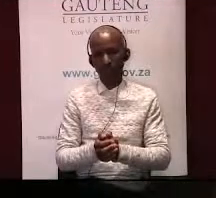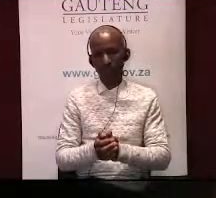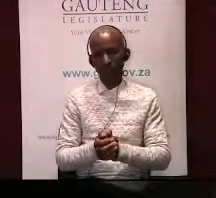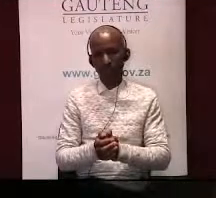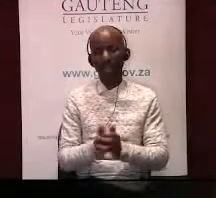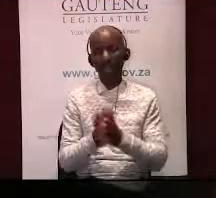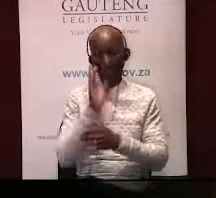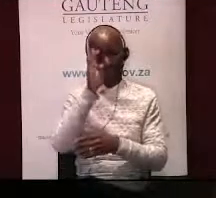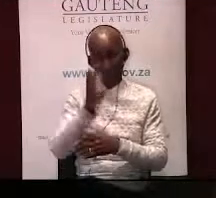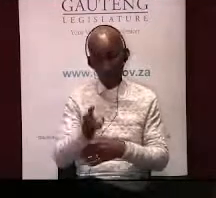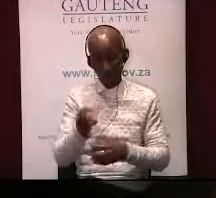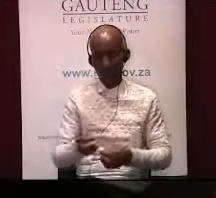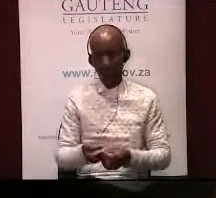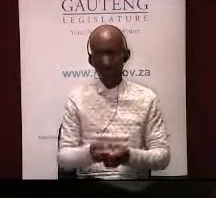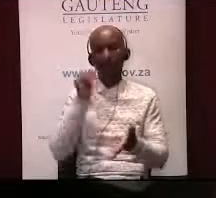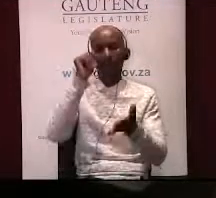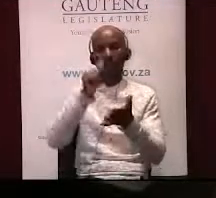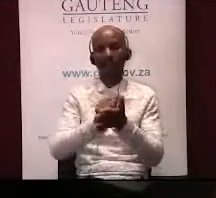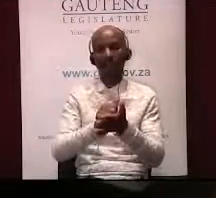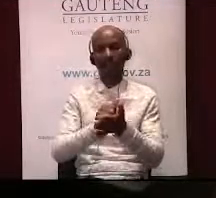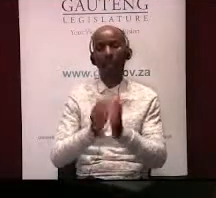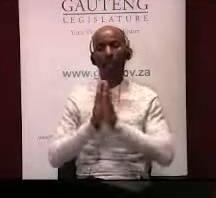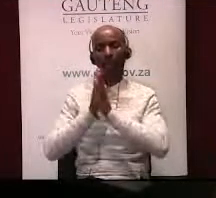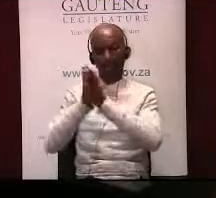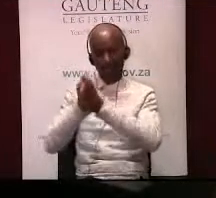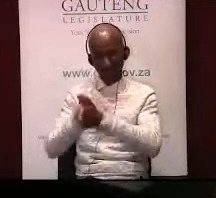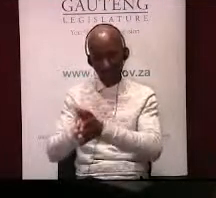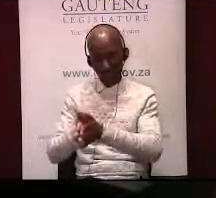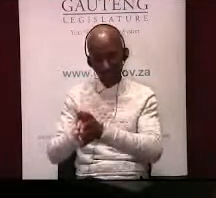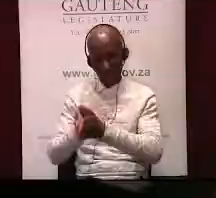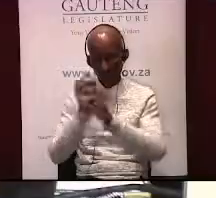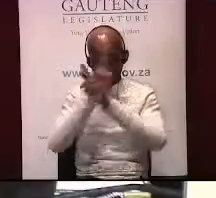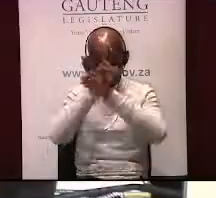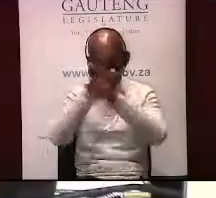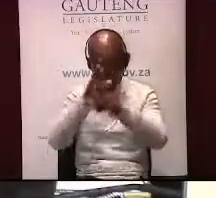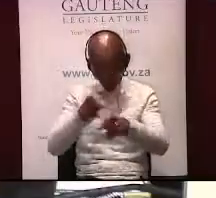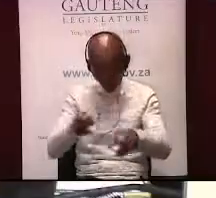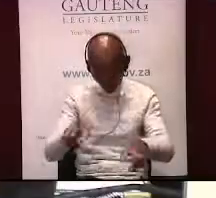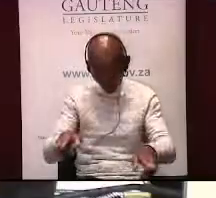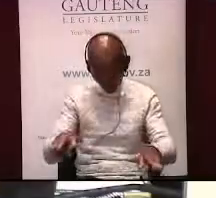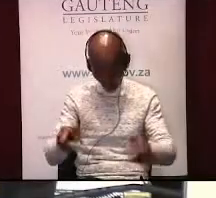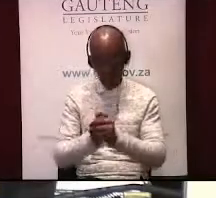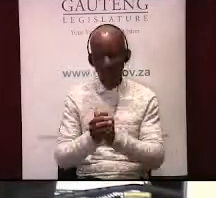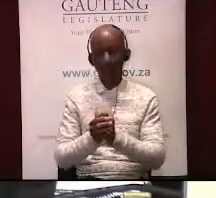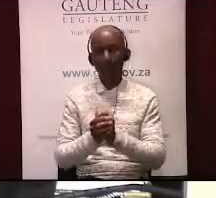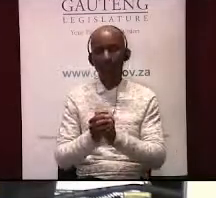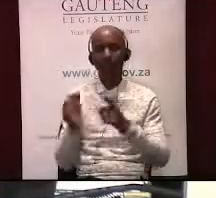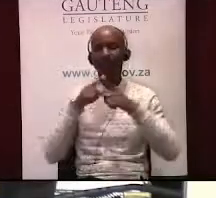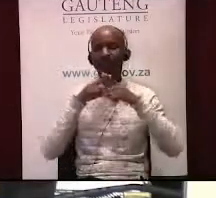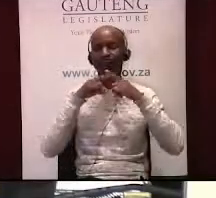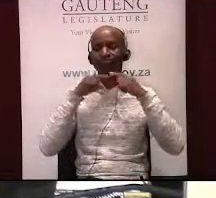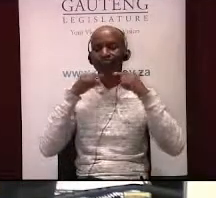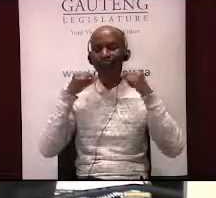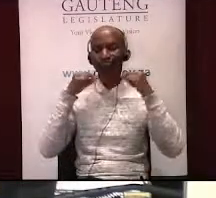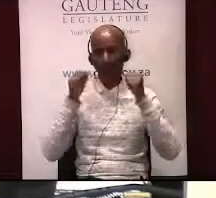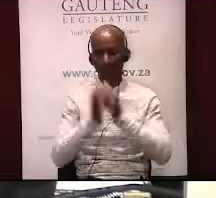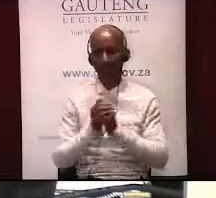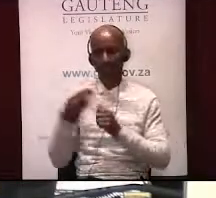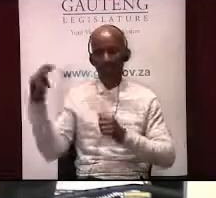And I will hand over to the Honorable Apostle